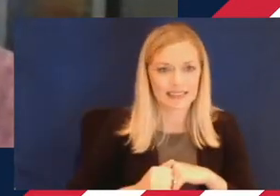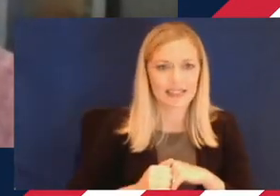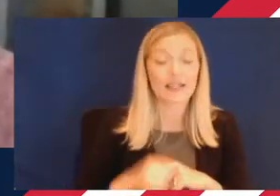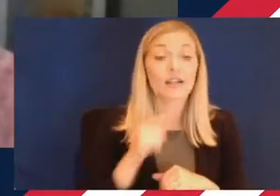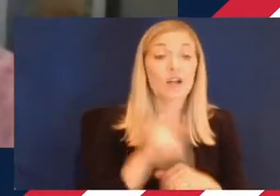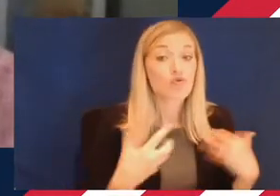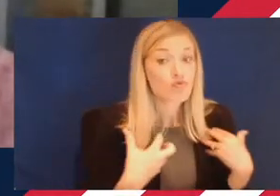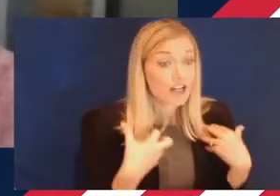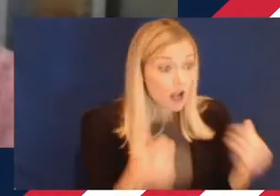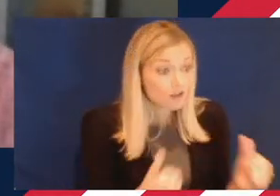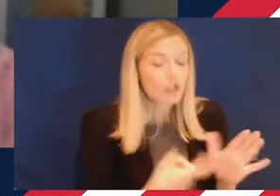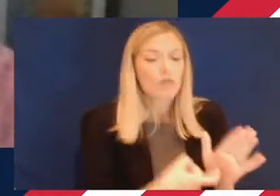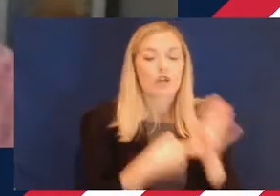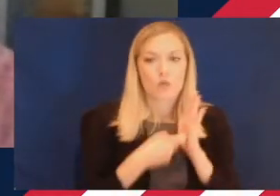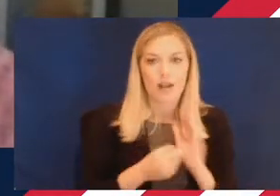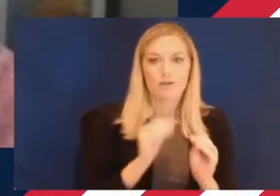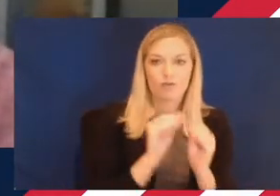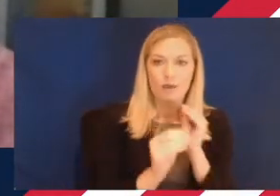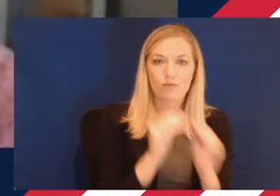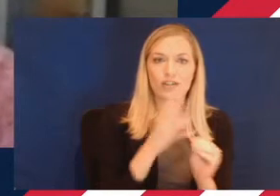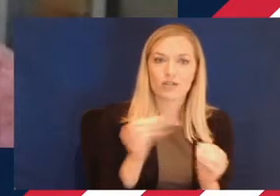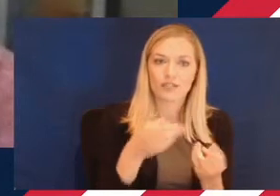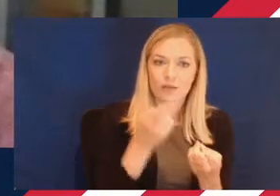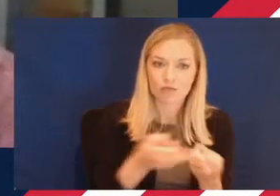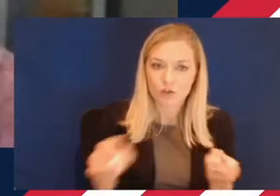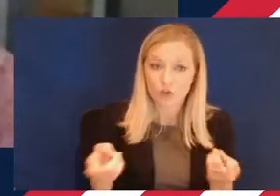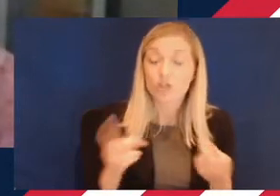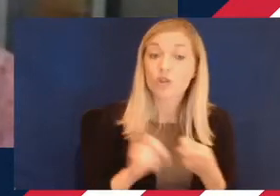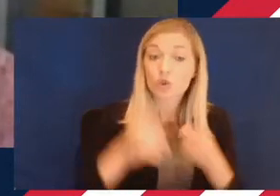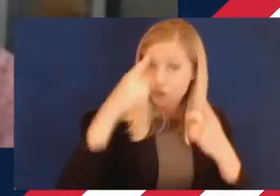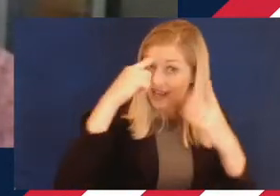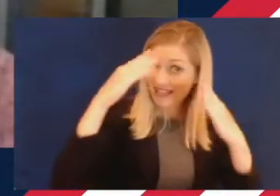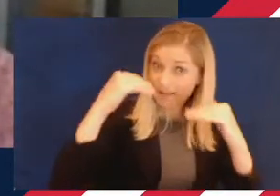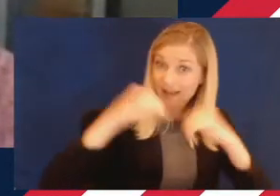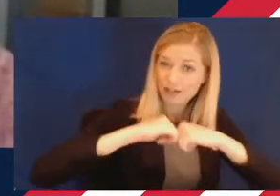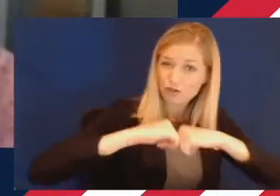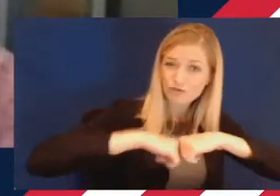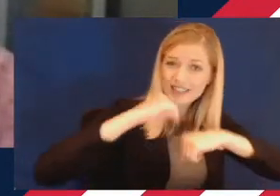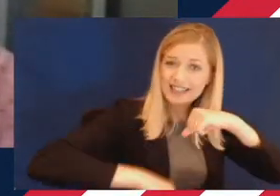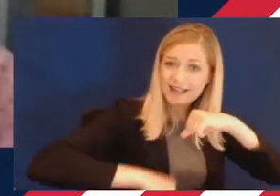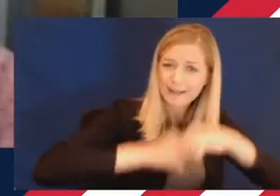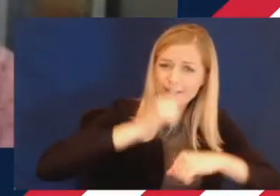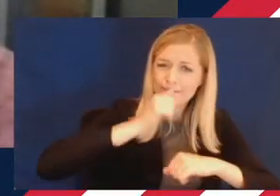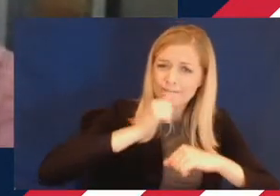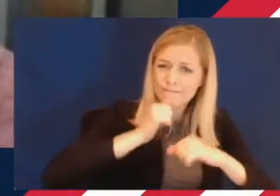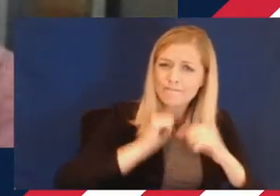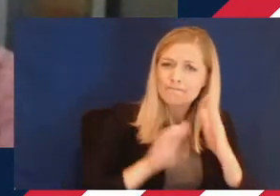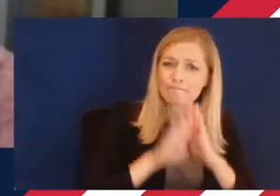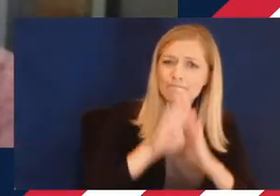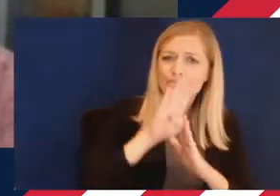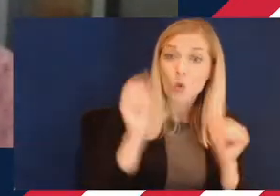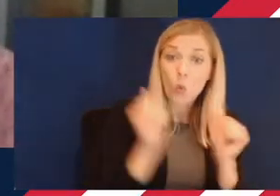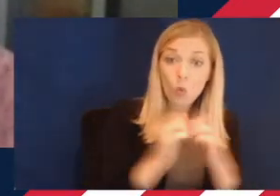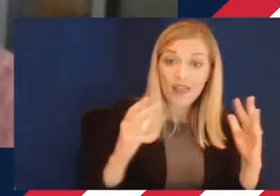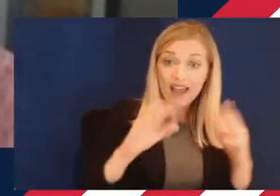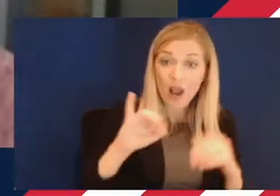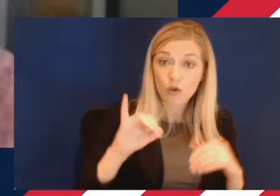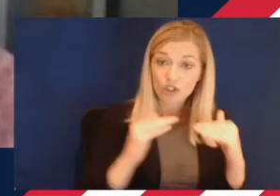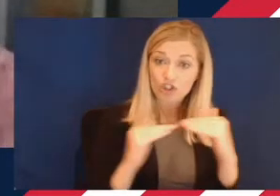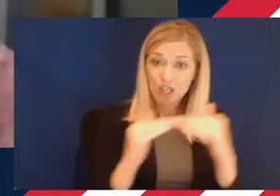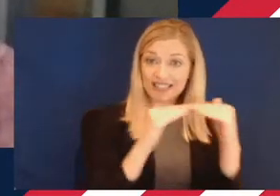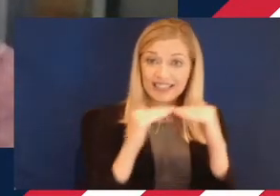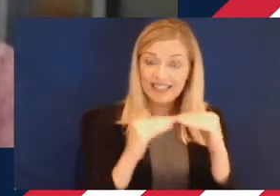and resources. To expect resilience without justice is simply to indifferently accept the status